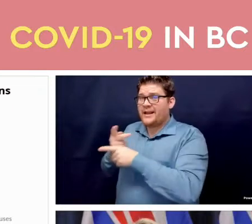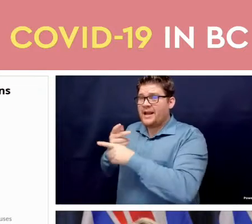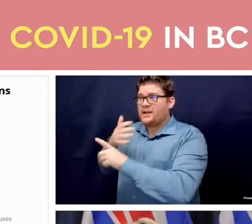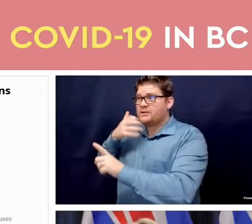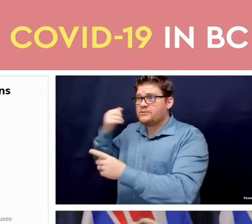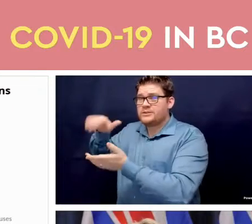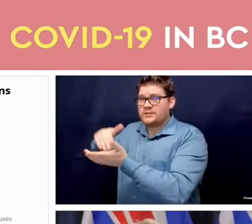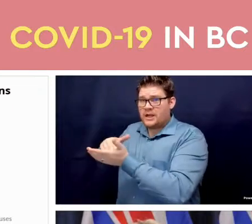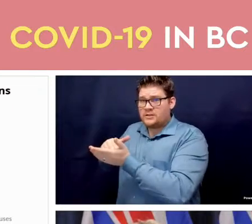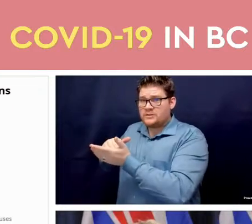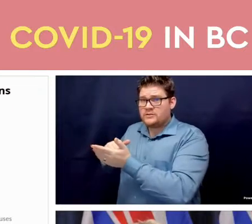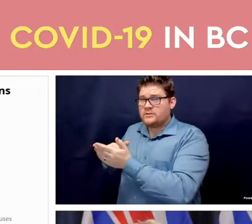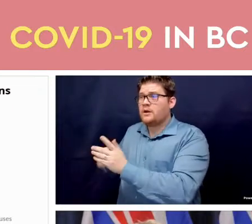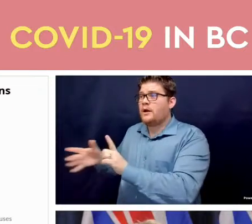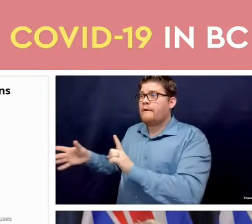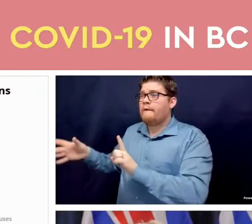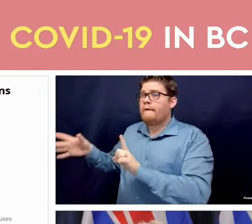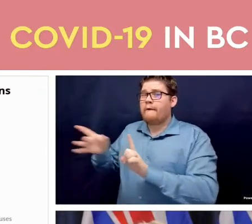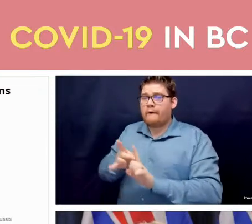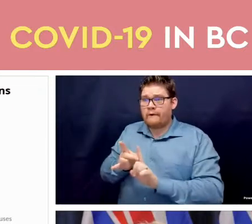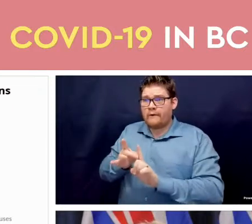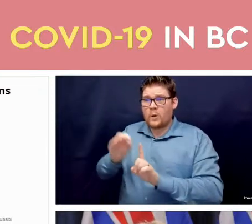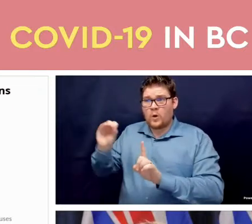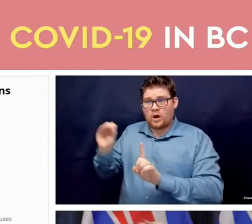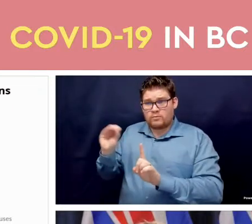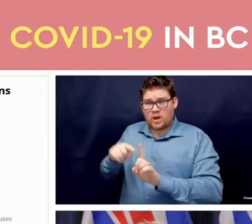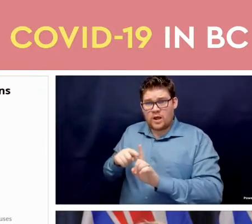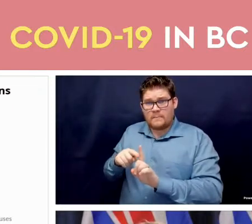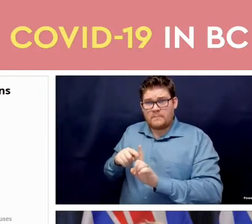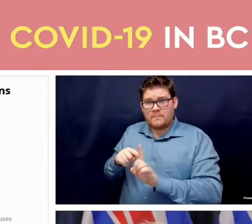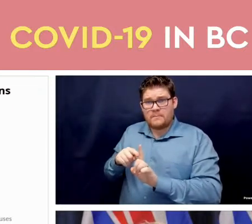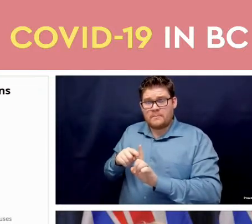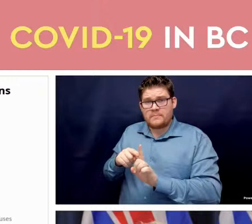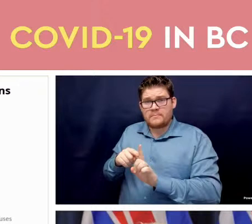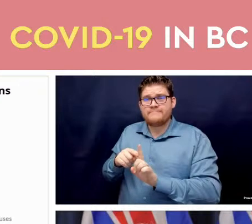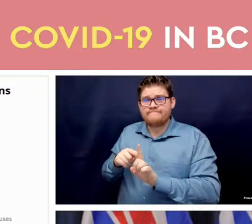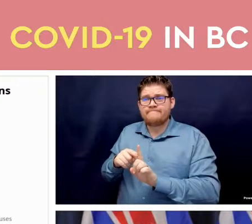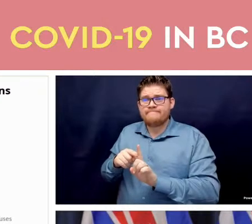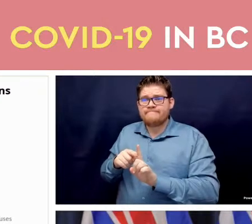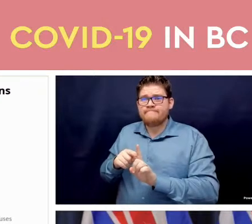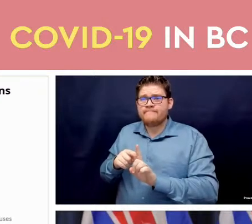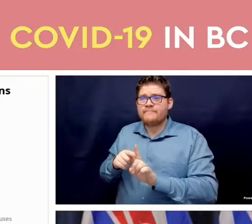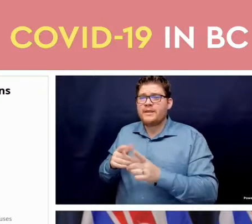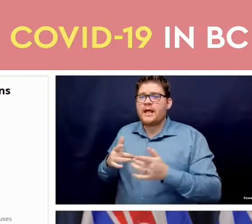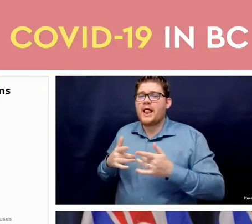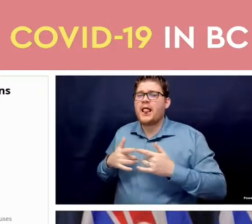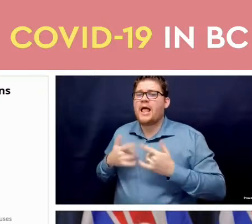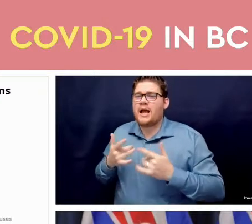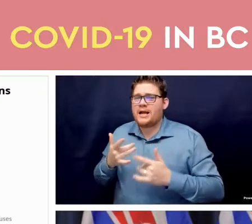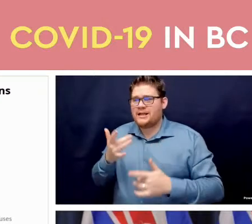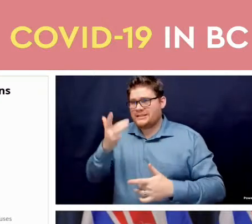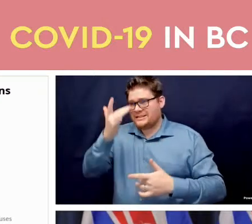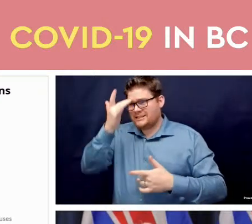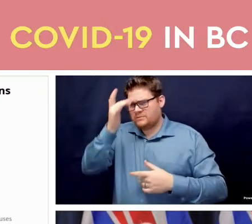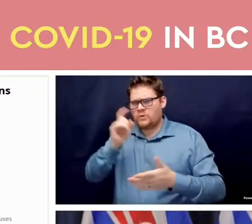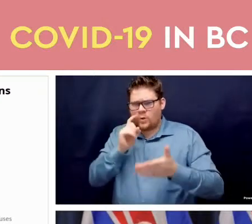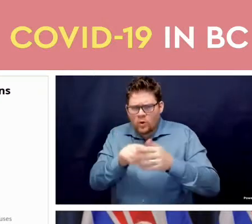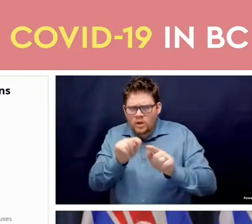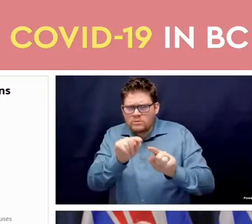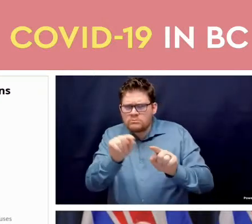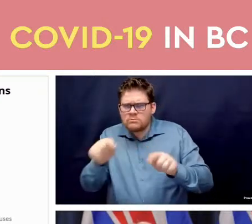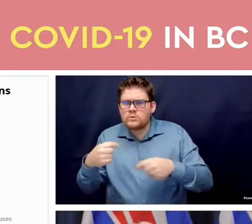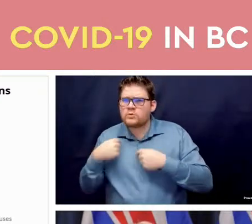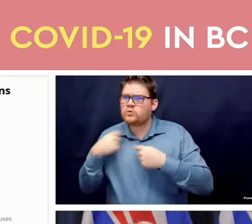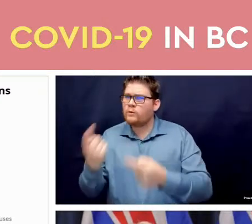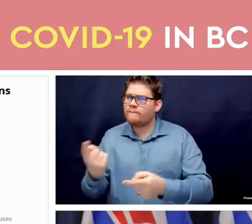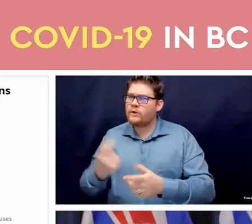take are proportional to the change in illness that we're seeing. Partly because we have so much good protection